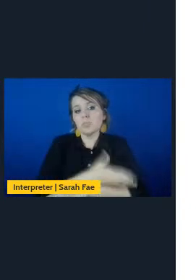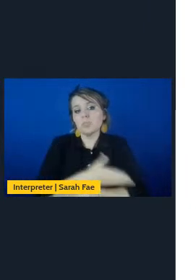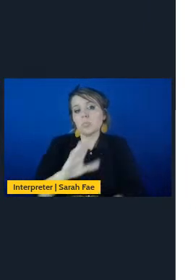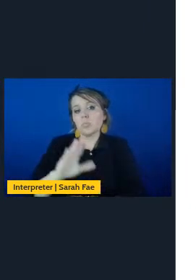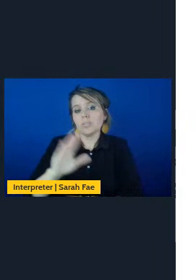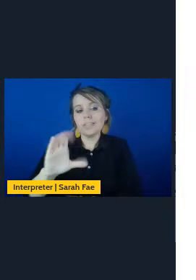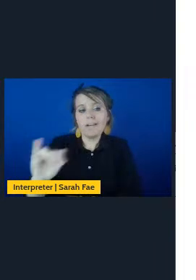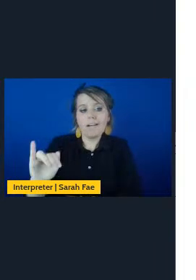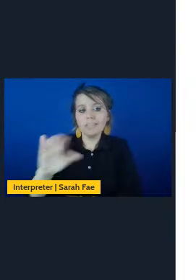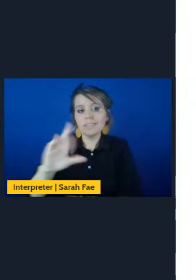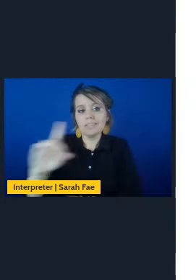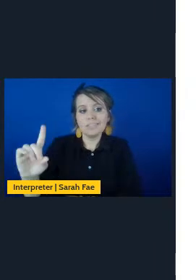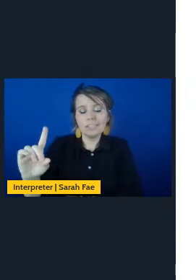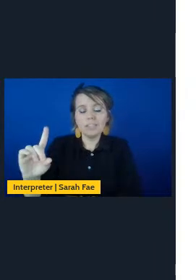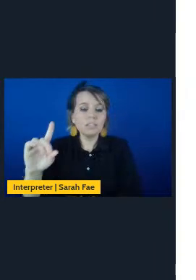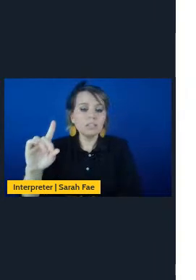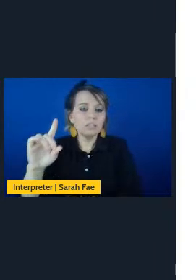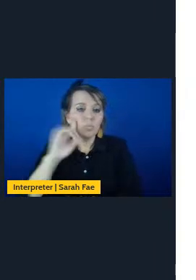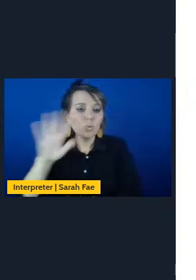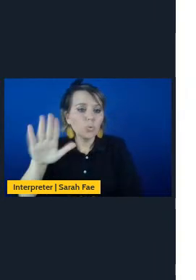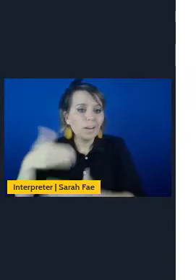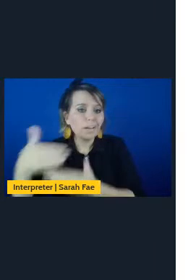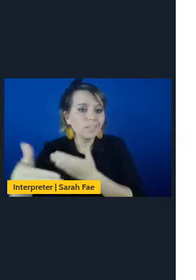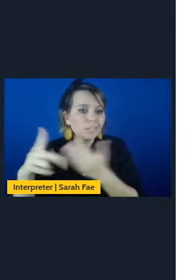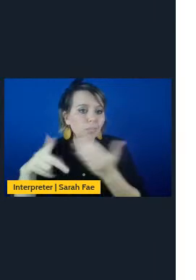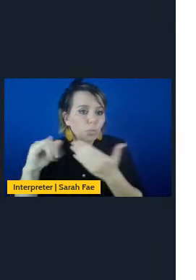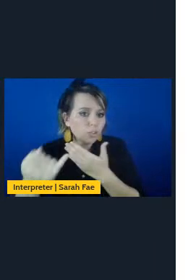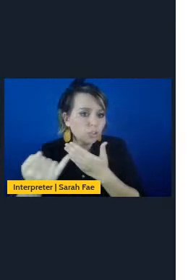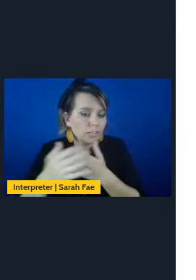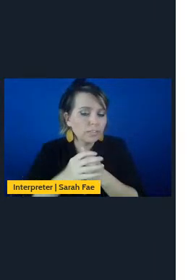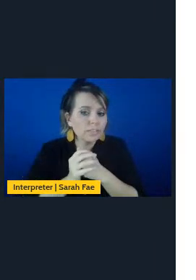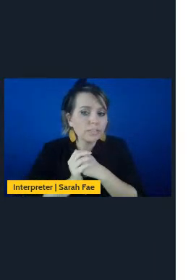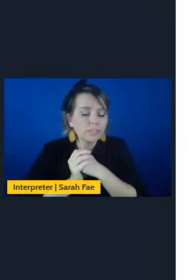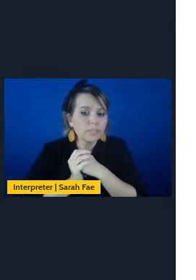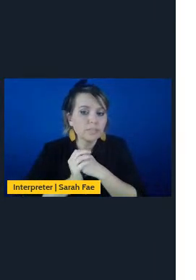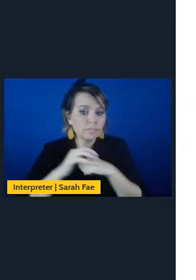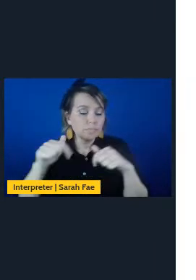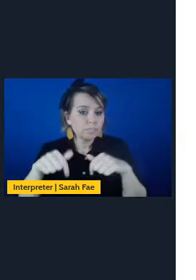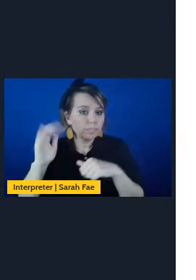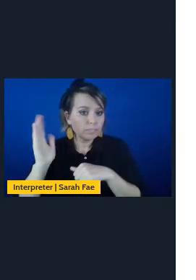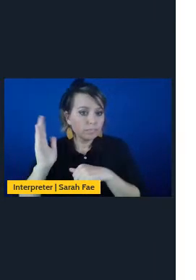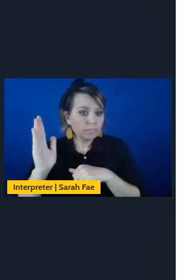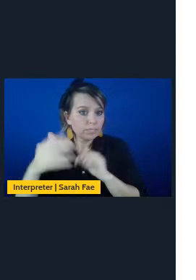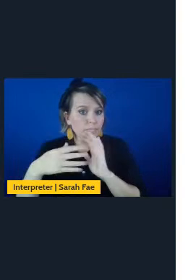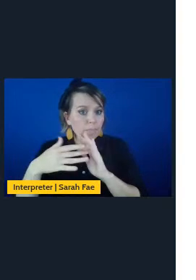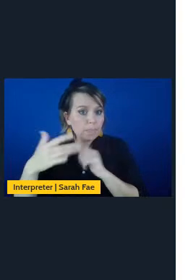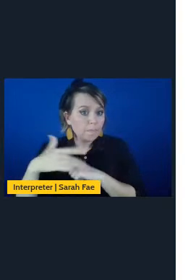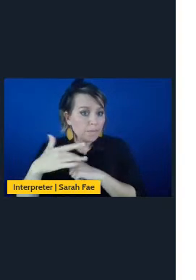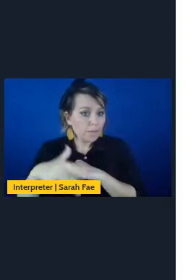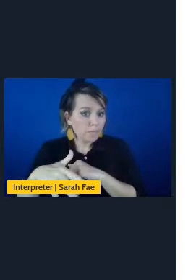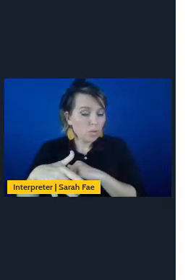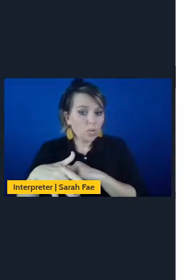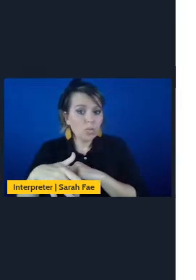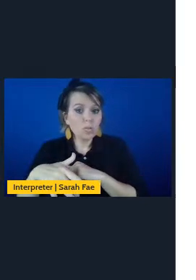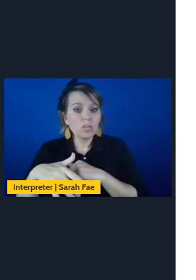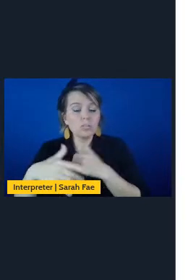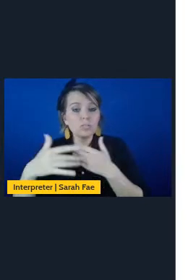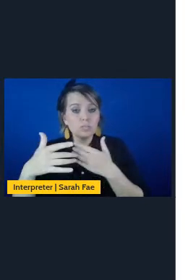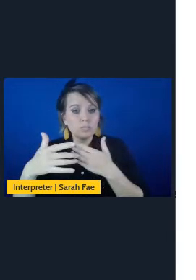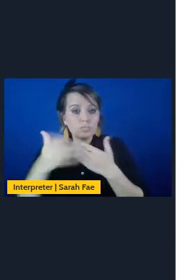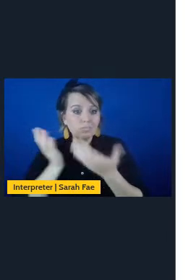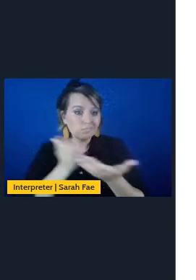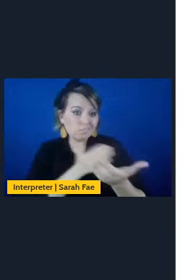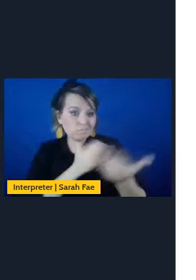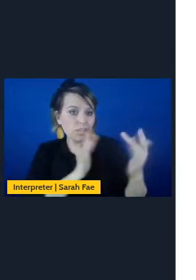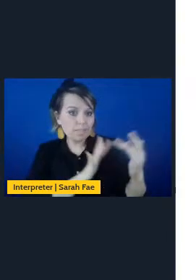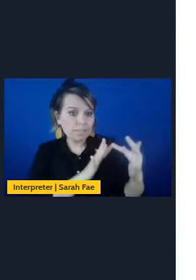in the next project. This presentation is also available. You have the link here and QR